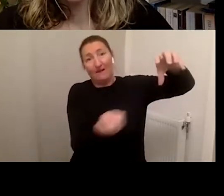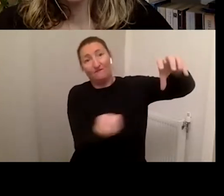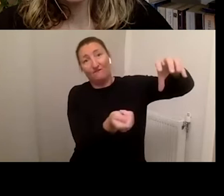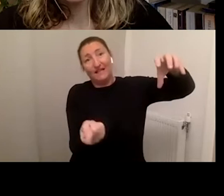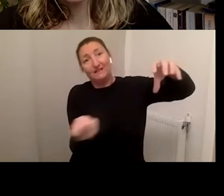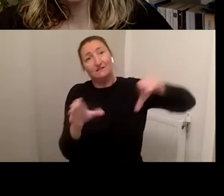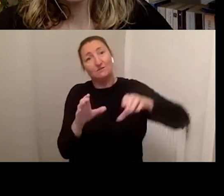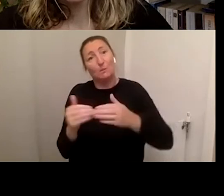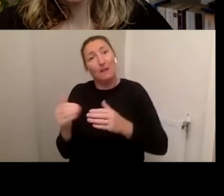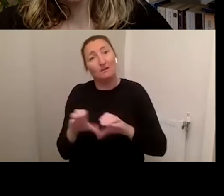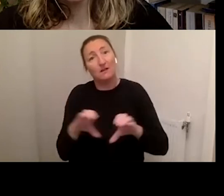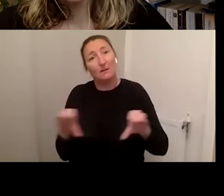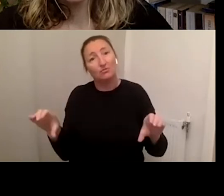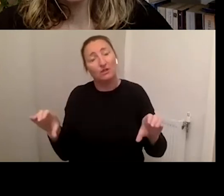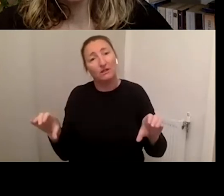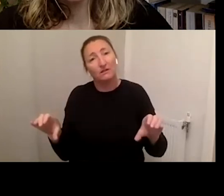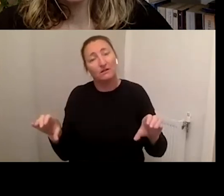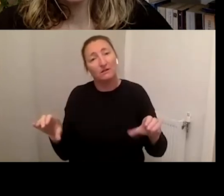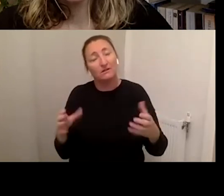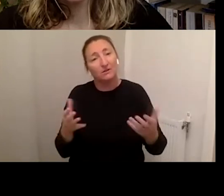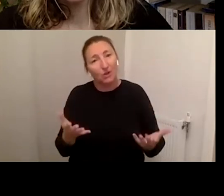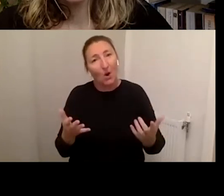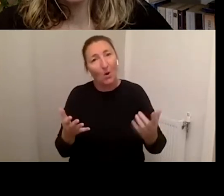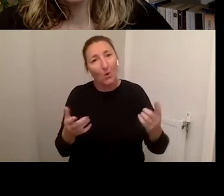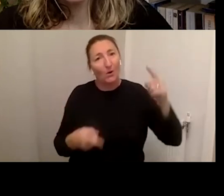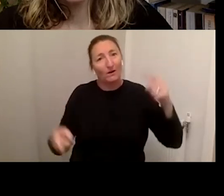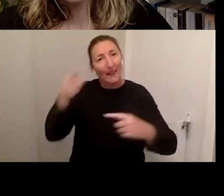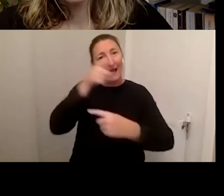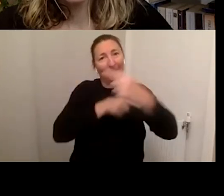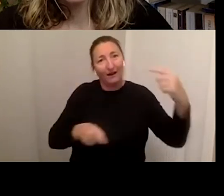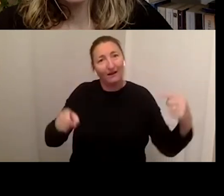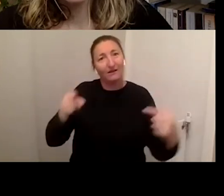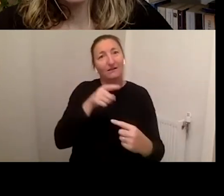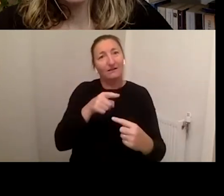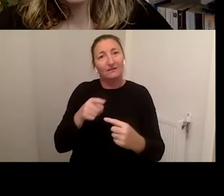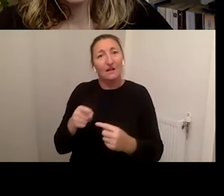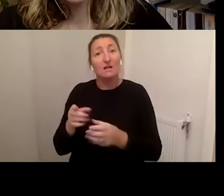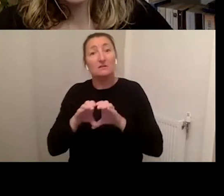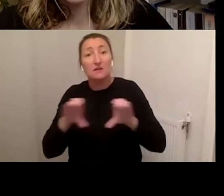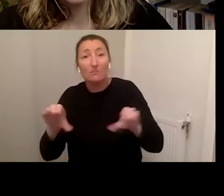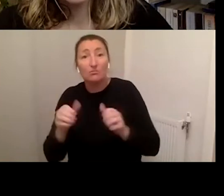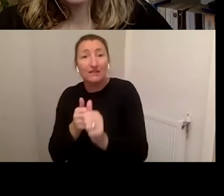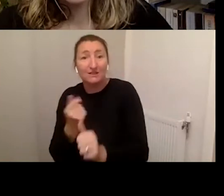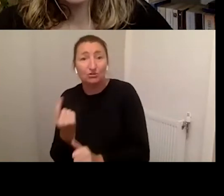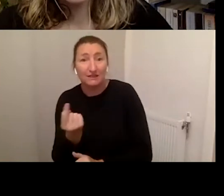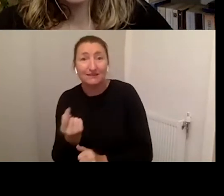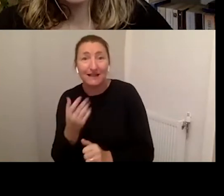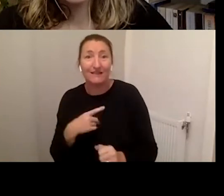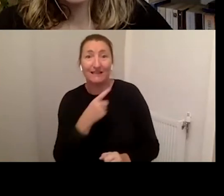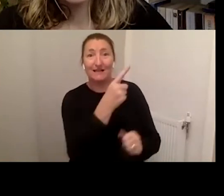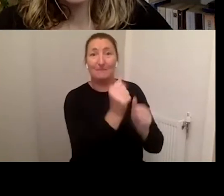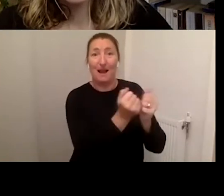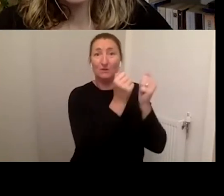goes to pay for the infrastructure that needs. And that is also needed by the submarine industry. And if we stop building nuclear